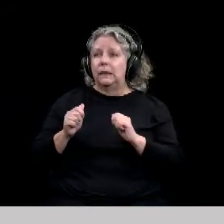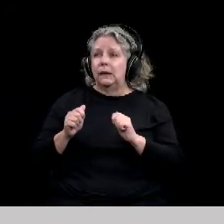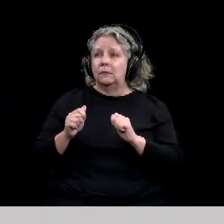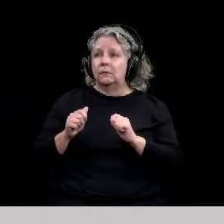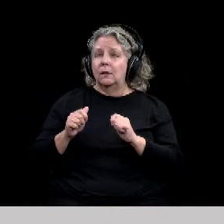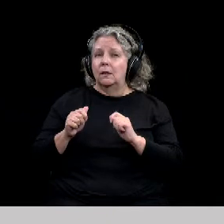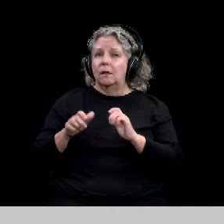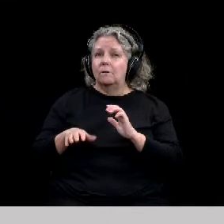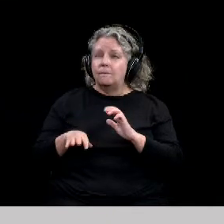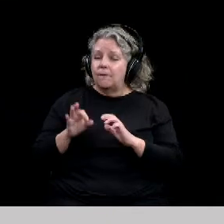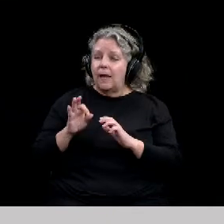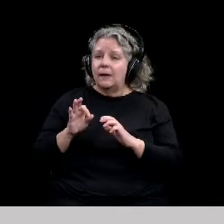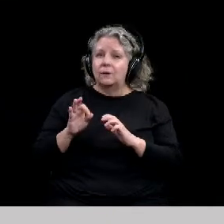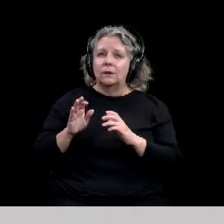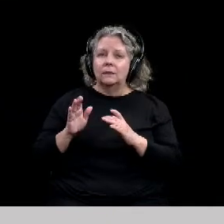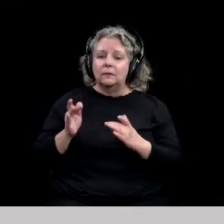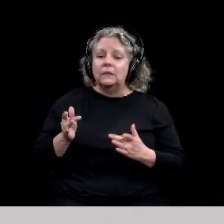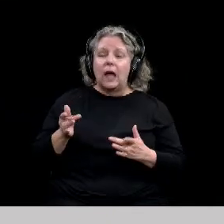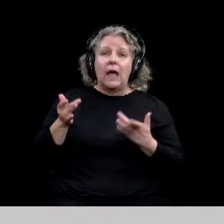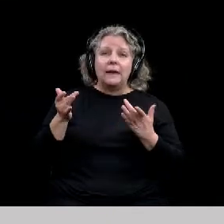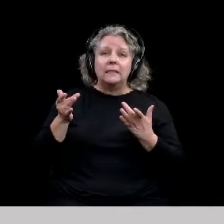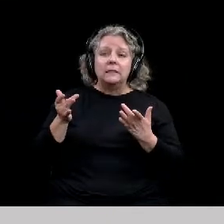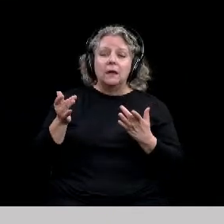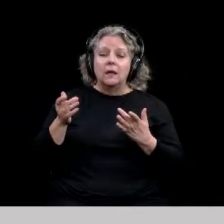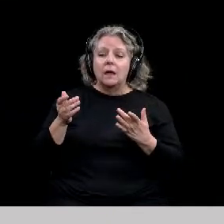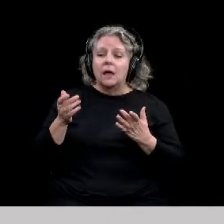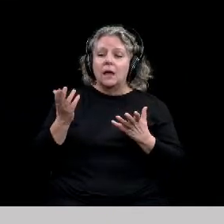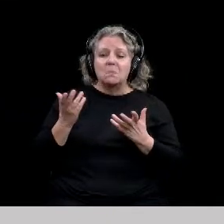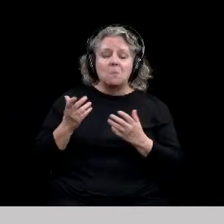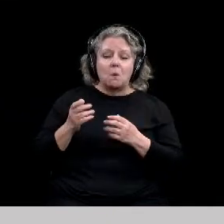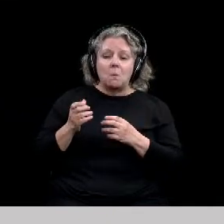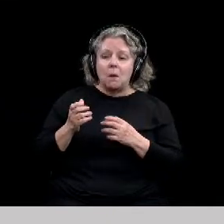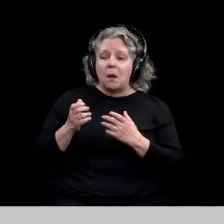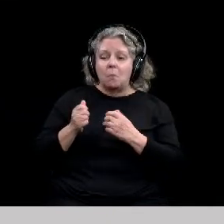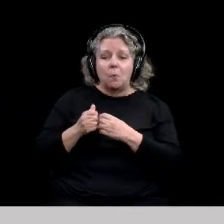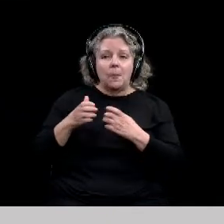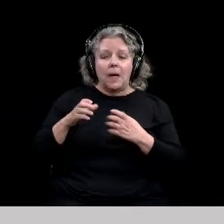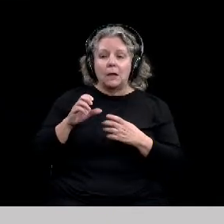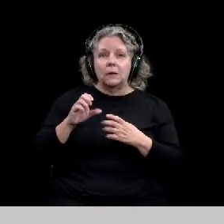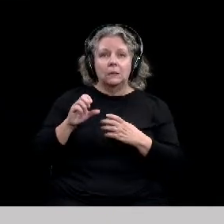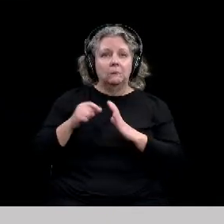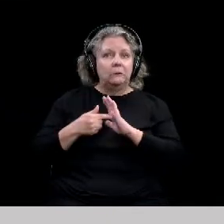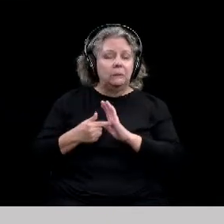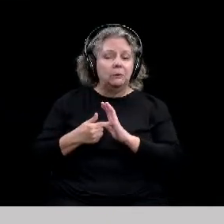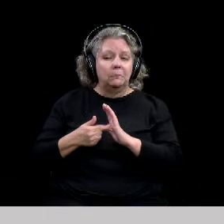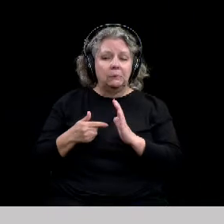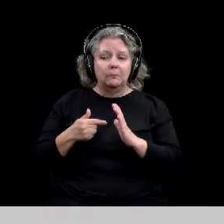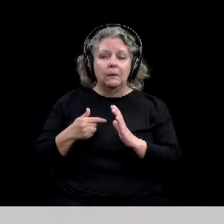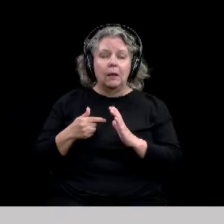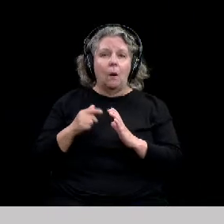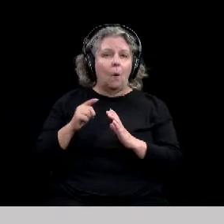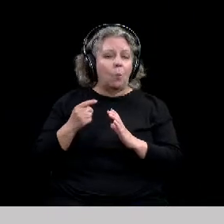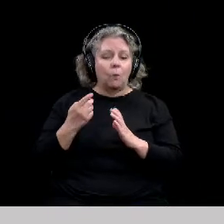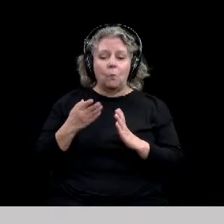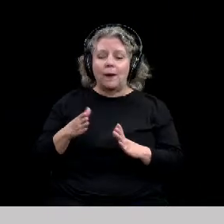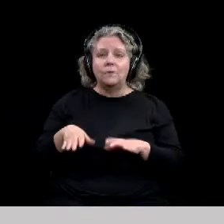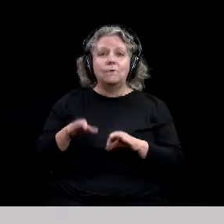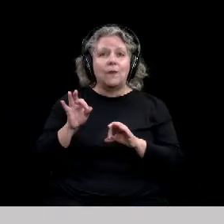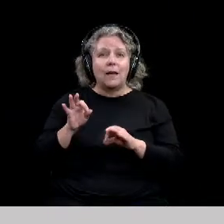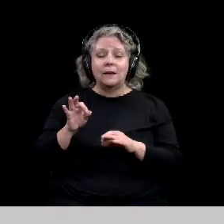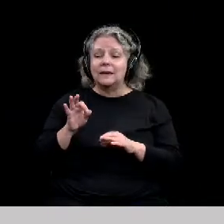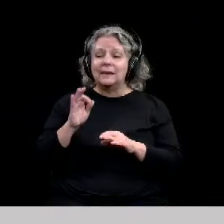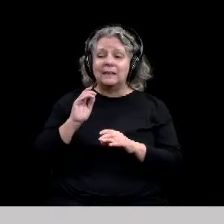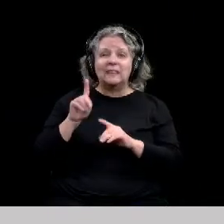folks get tested. So please continue to use the community testing service that's